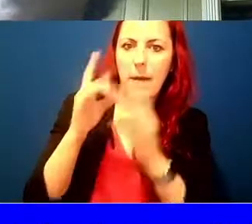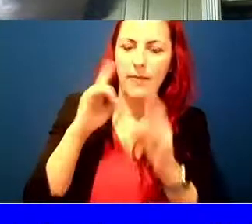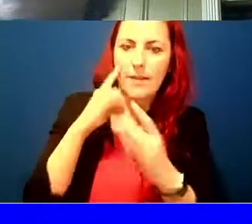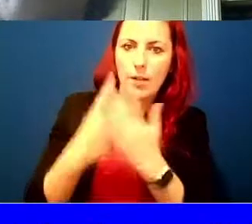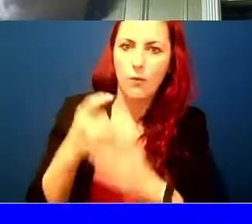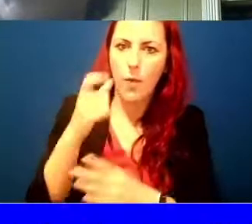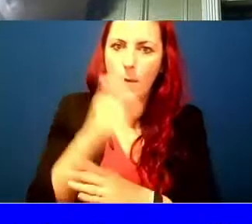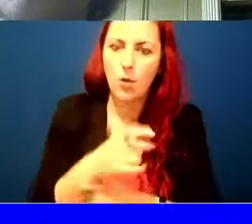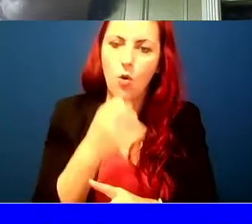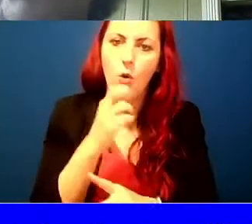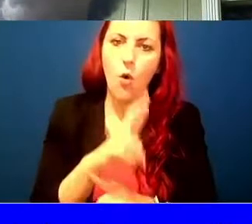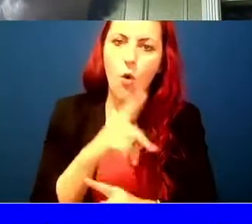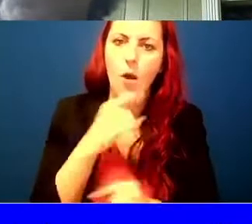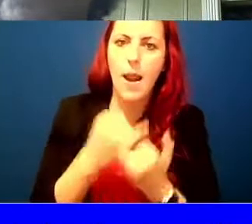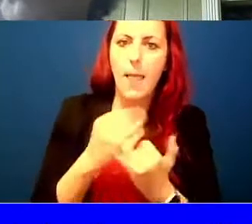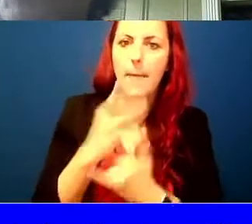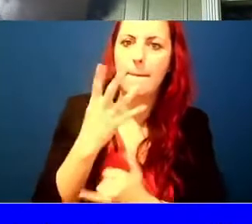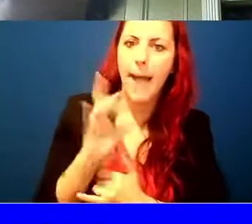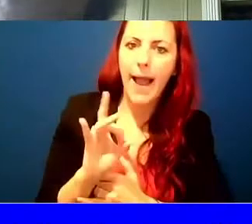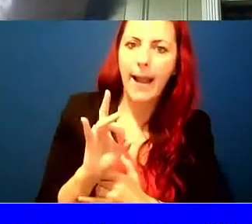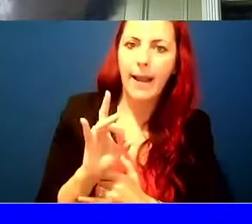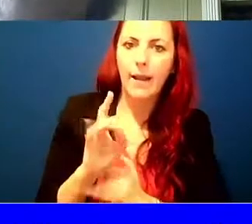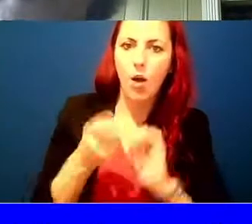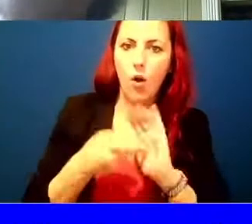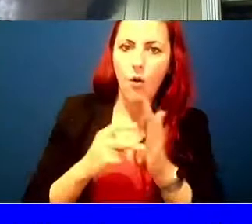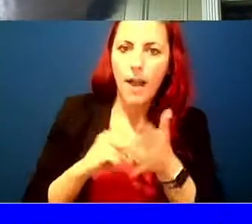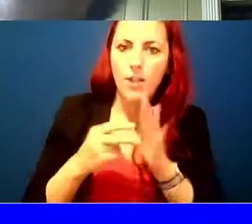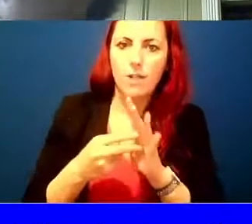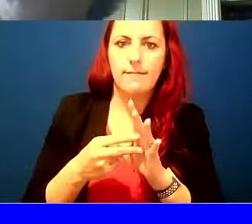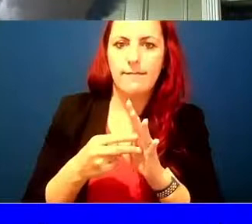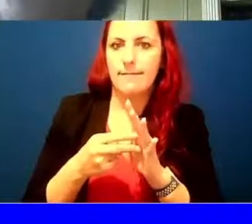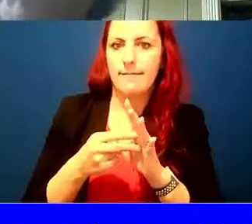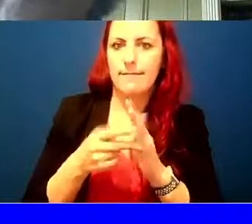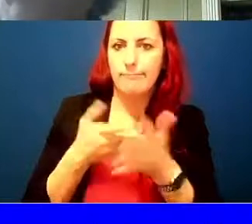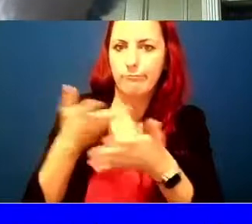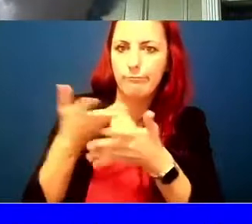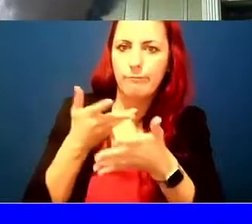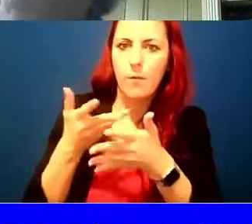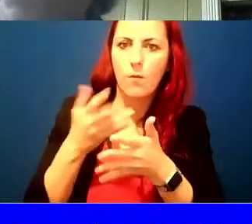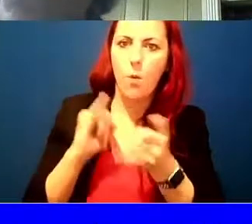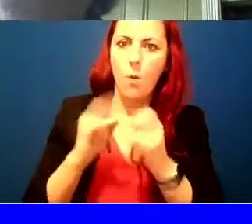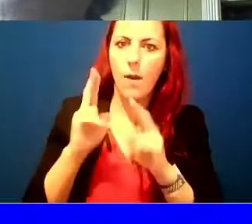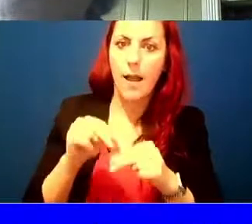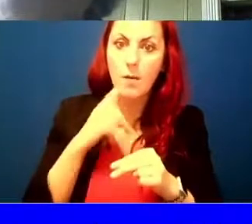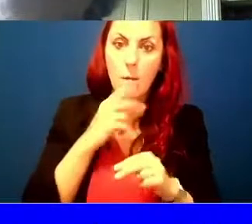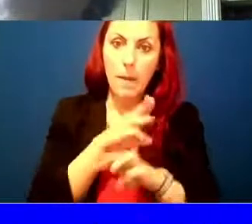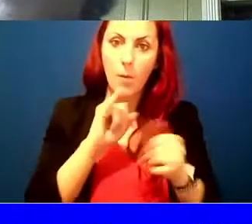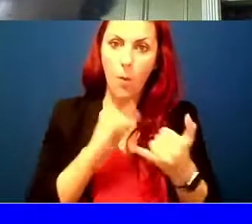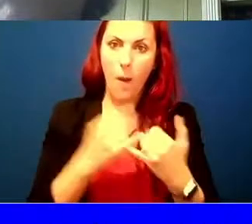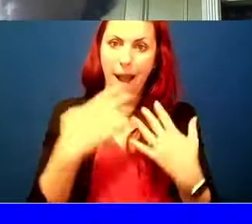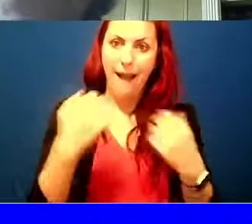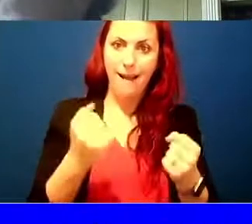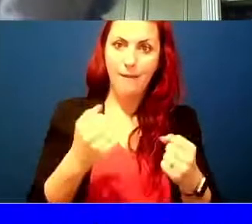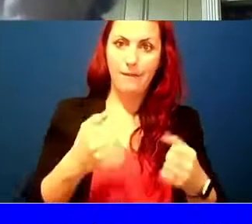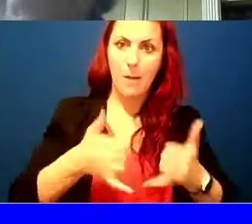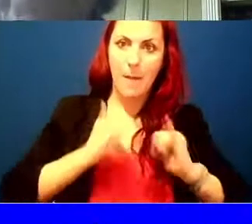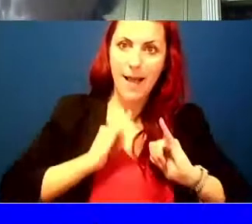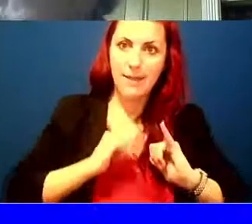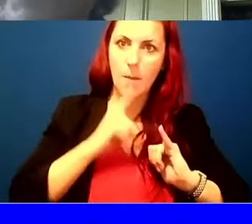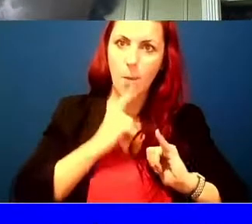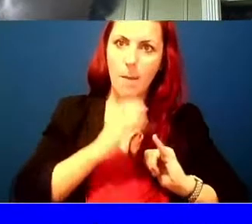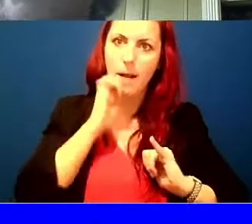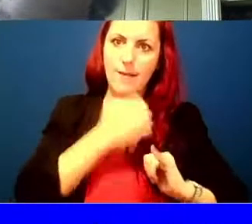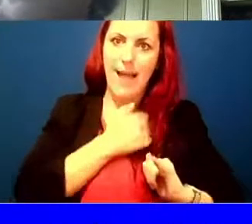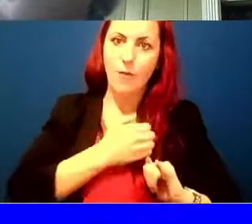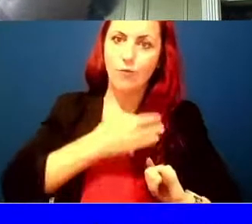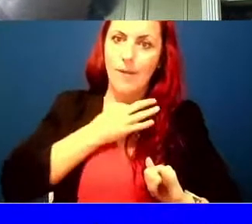then making arrangements for people who had capacity but maybe at risk who were completing. And a very recent survey